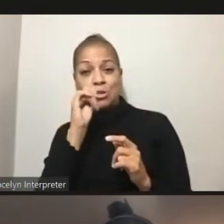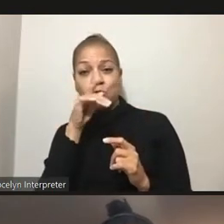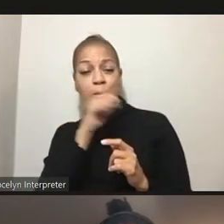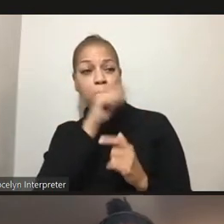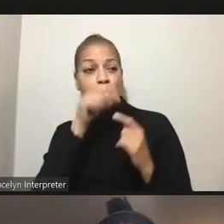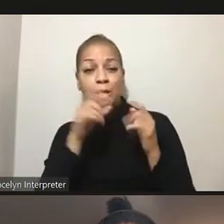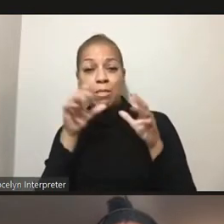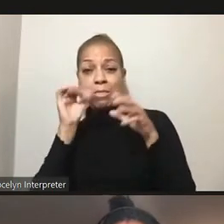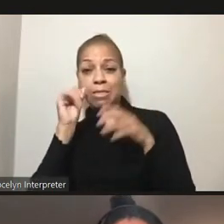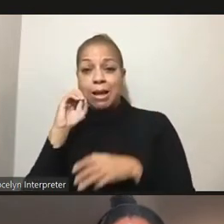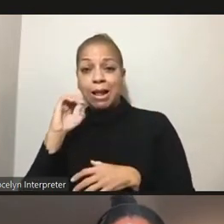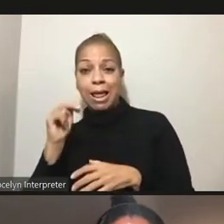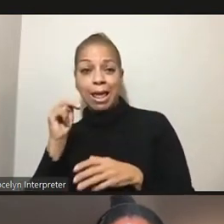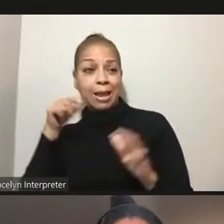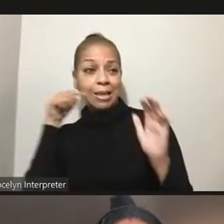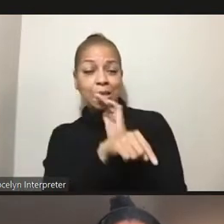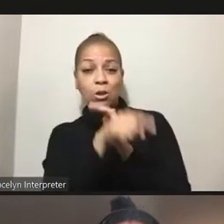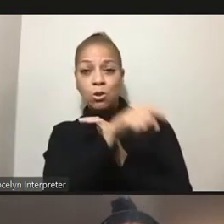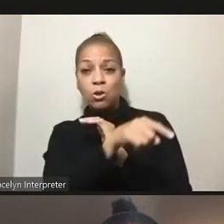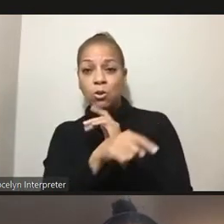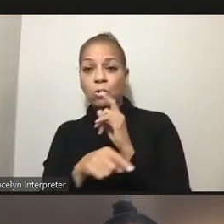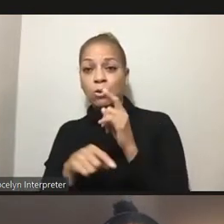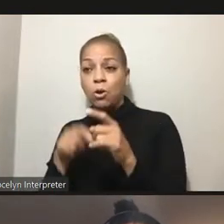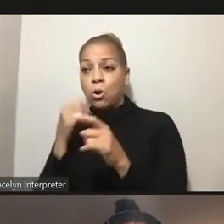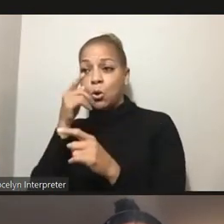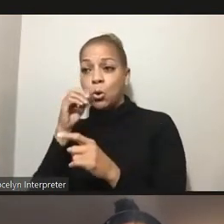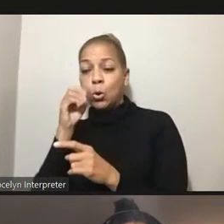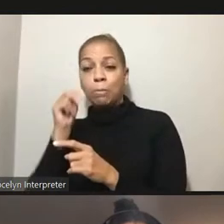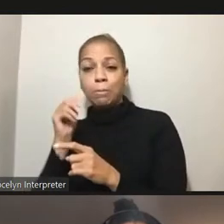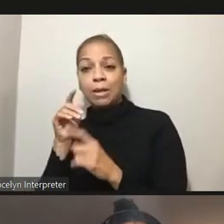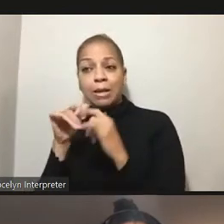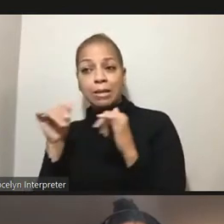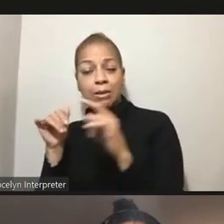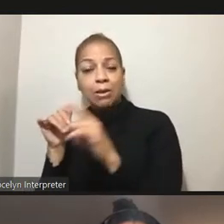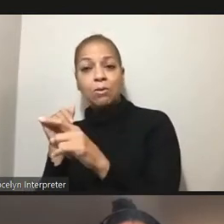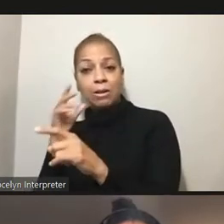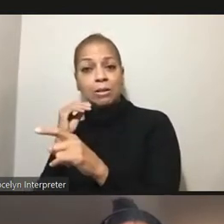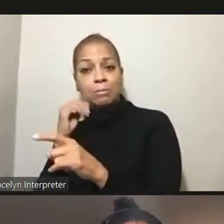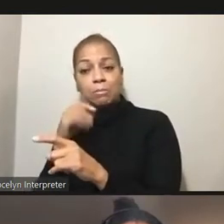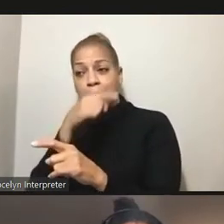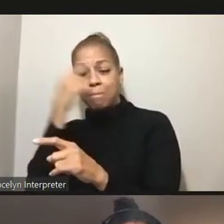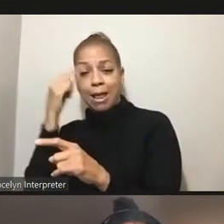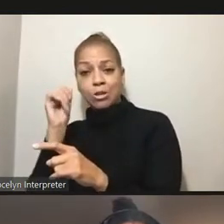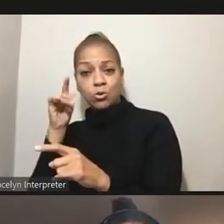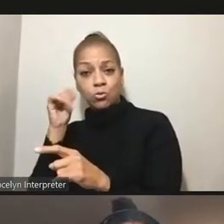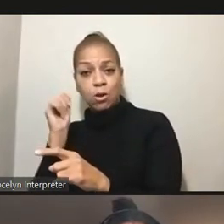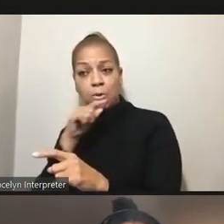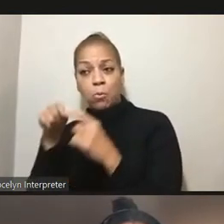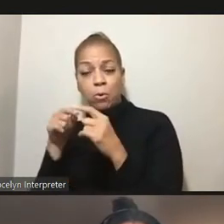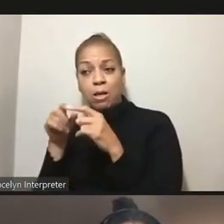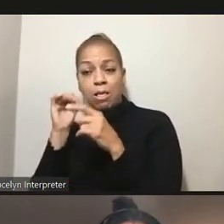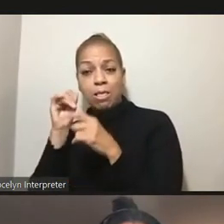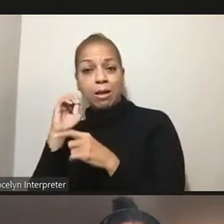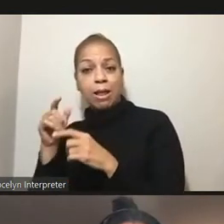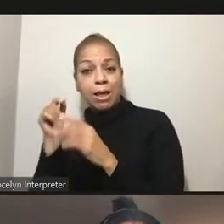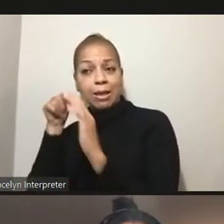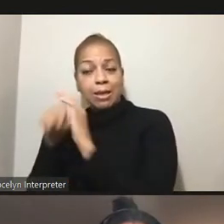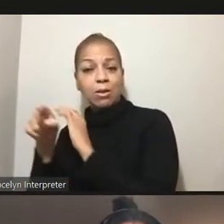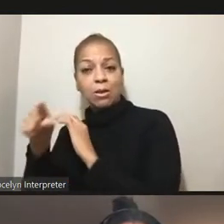and Schwerner experience Black trauma when the Klan murdered them? Did James Reeb experience Black?